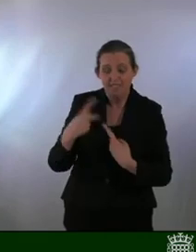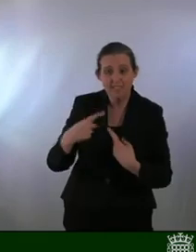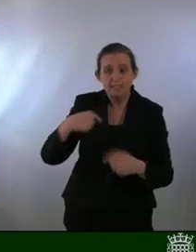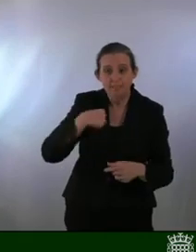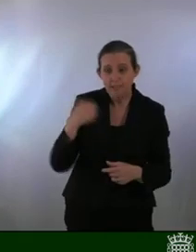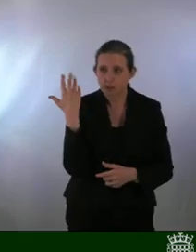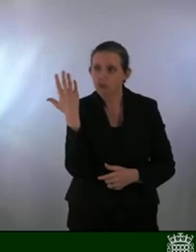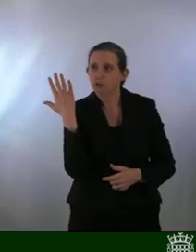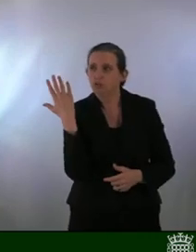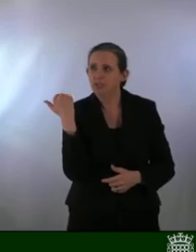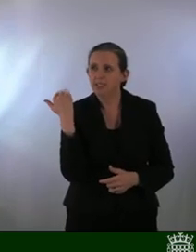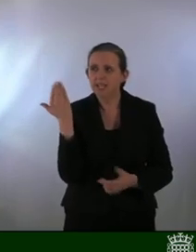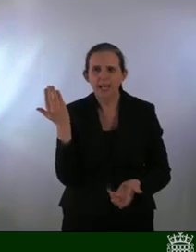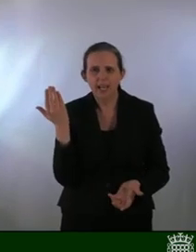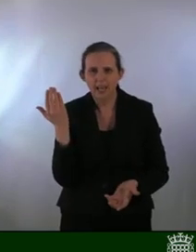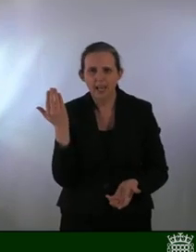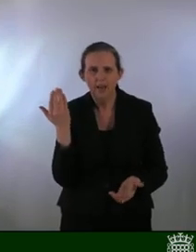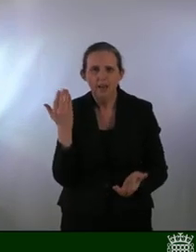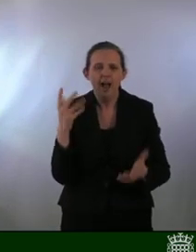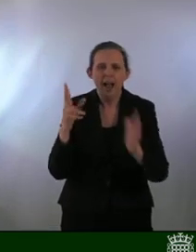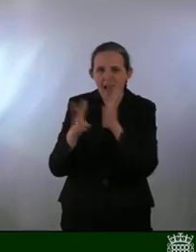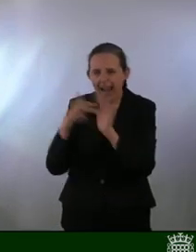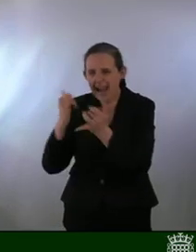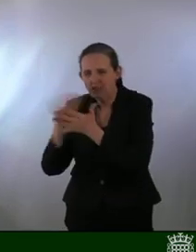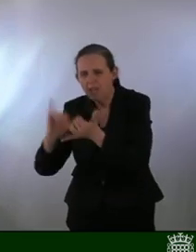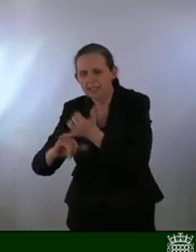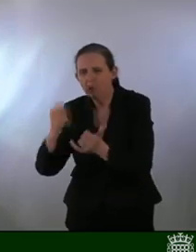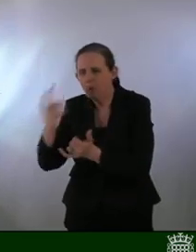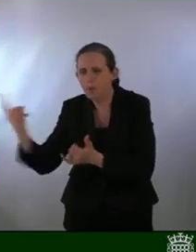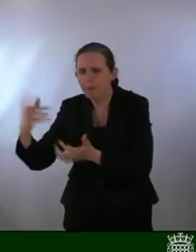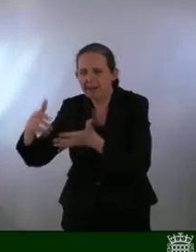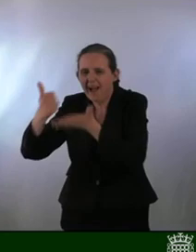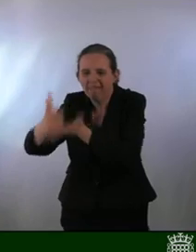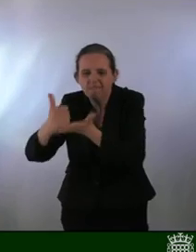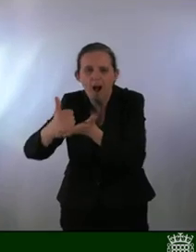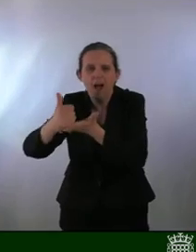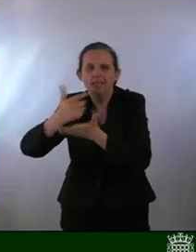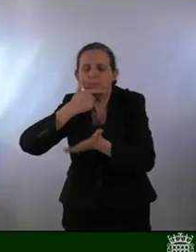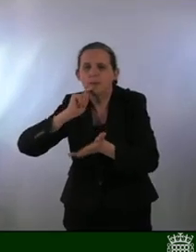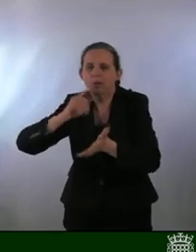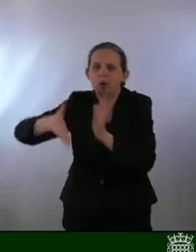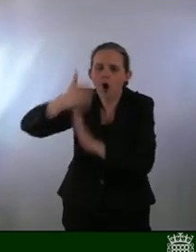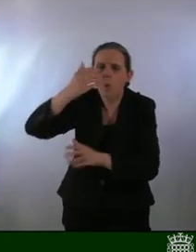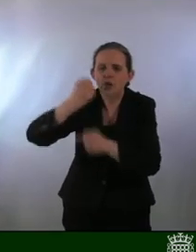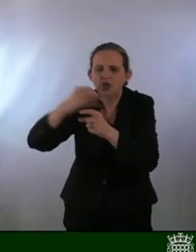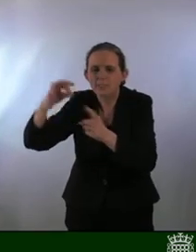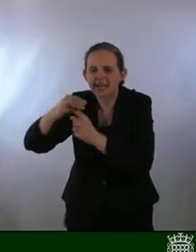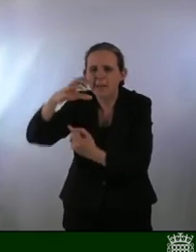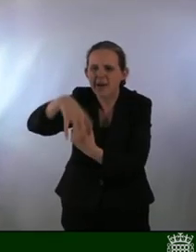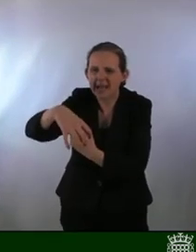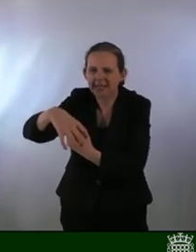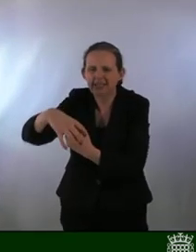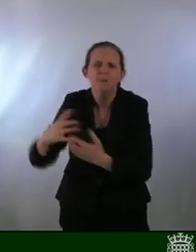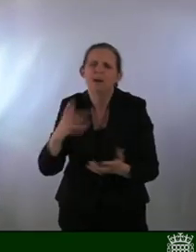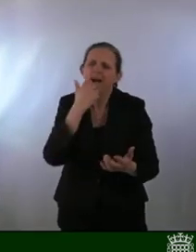the inconsistencies of 111 that had been diverting people to surgeries? And also, can he do away with the box-ticking target